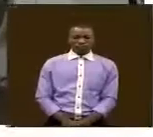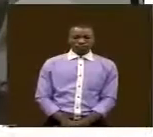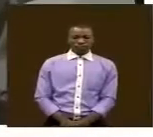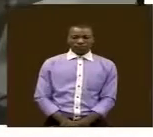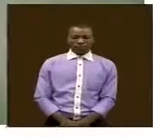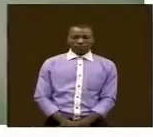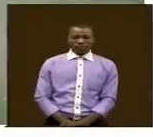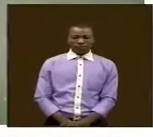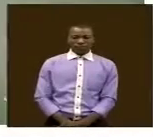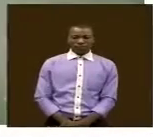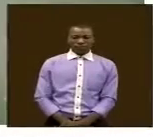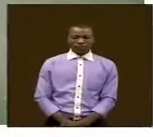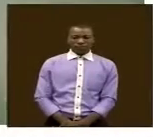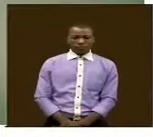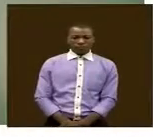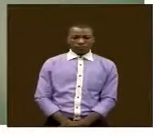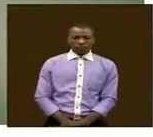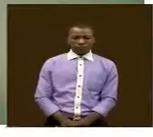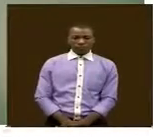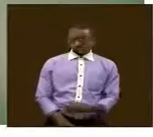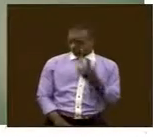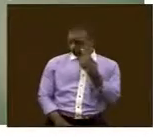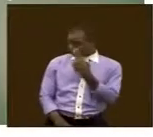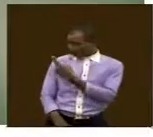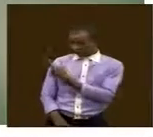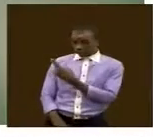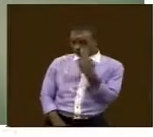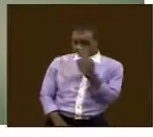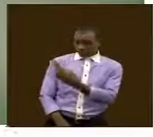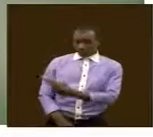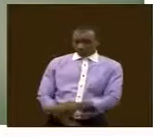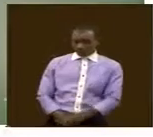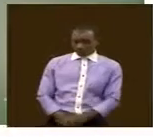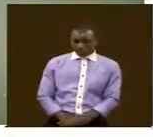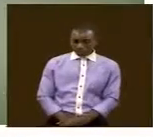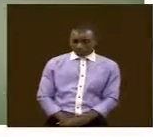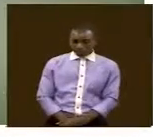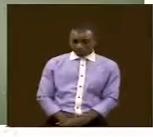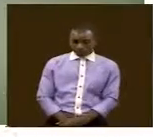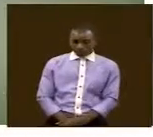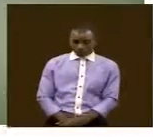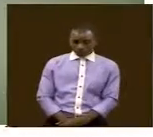Such as discarded tires, cans, buckets, etc.